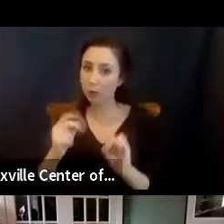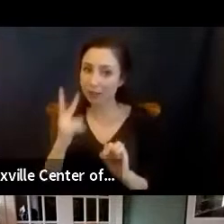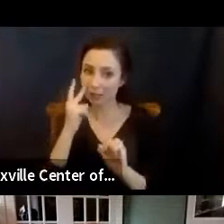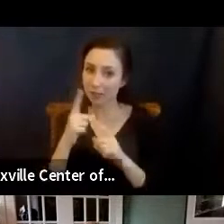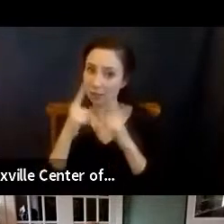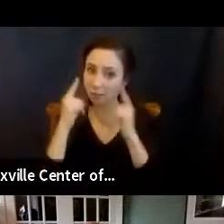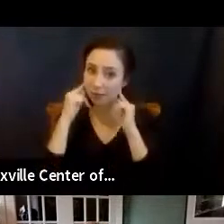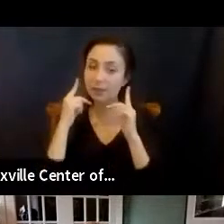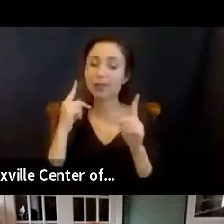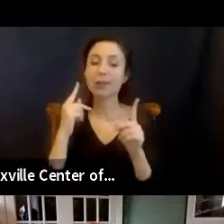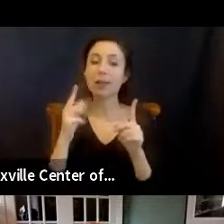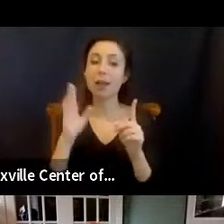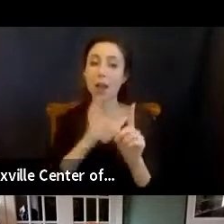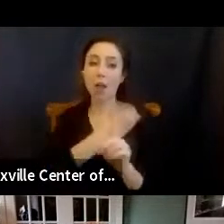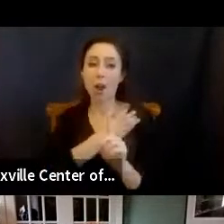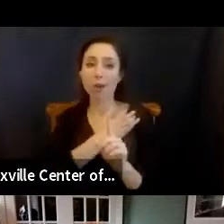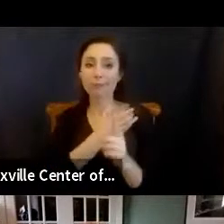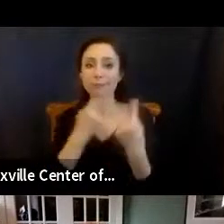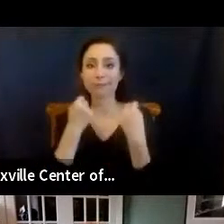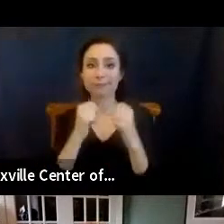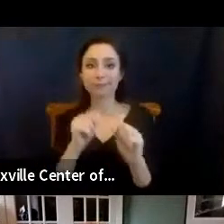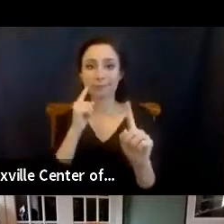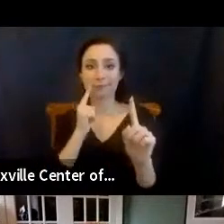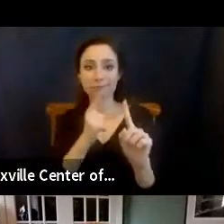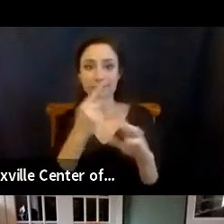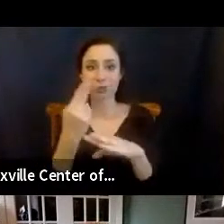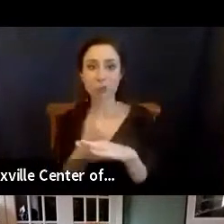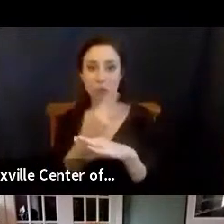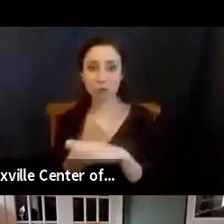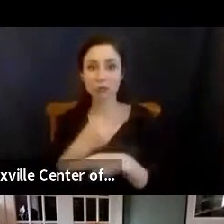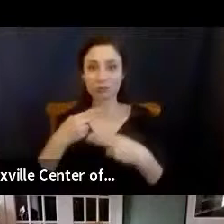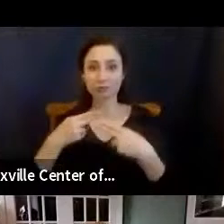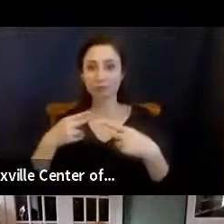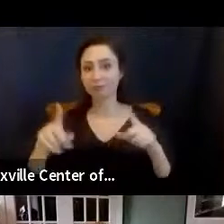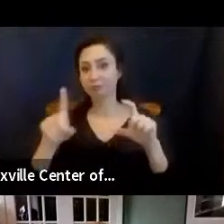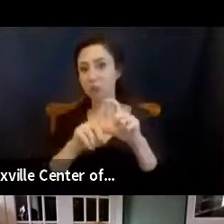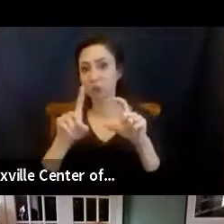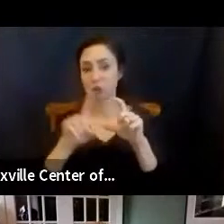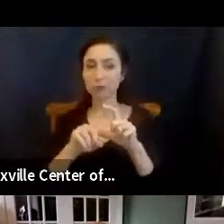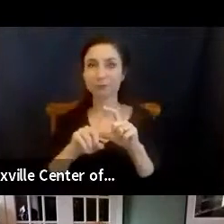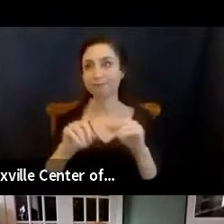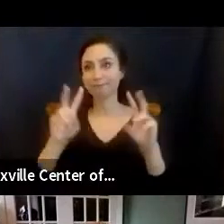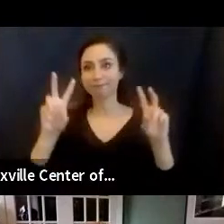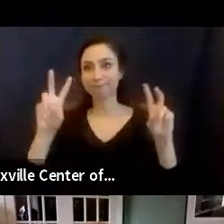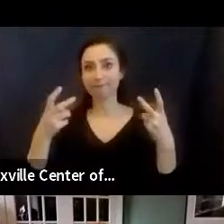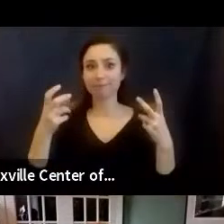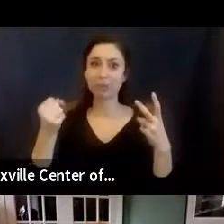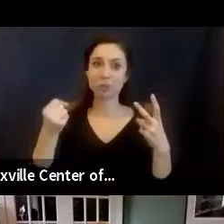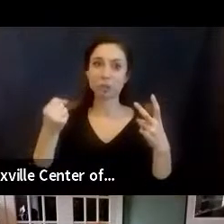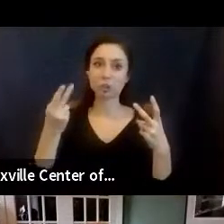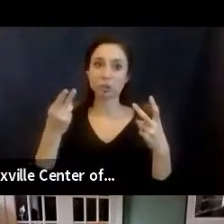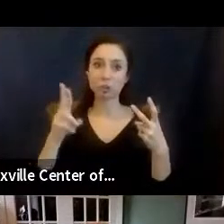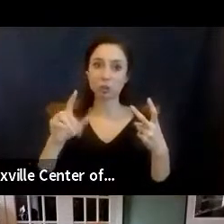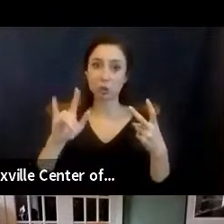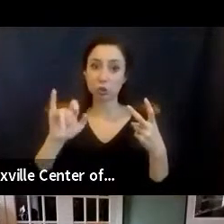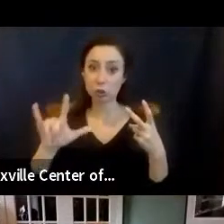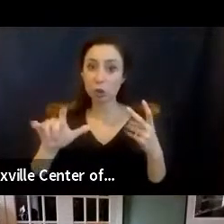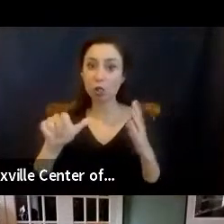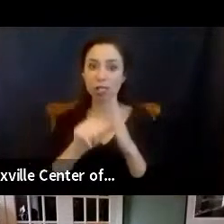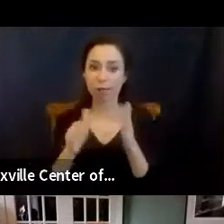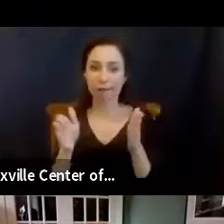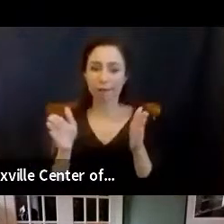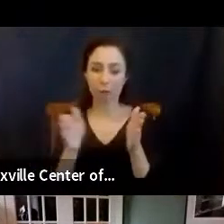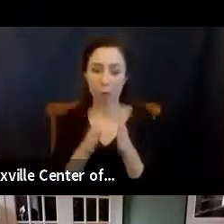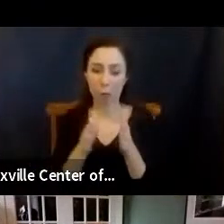our attempt to be, using the term surgical, in our attempt to just narrowly affect something, we